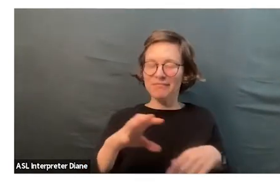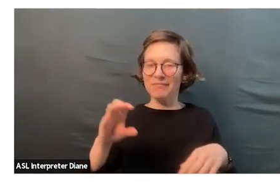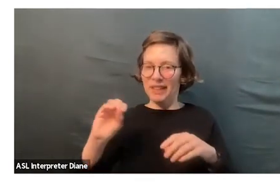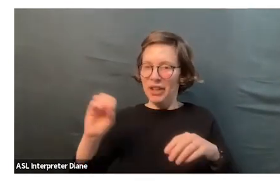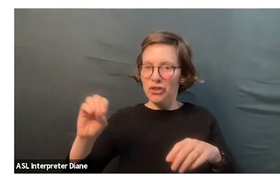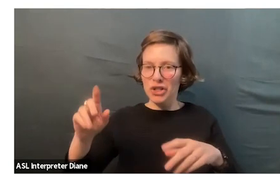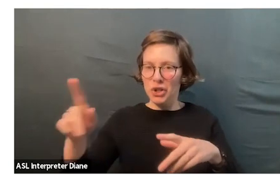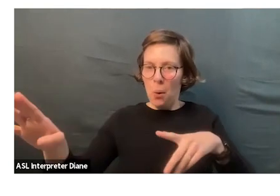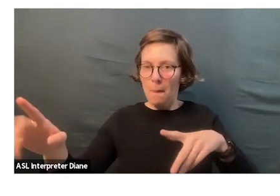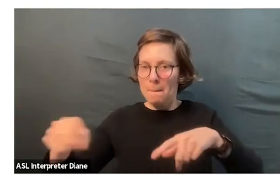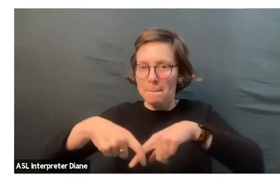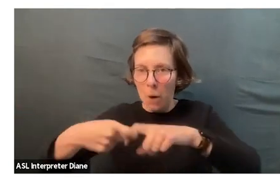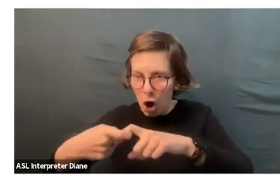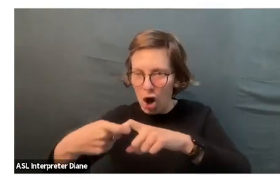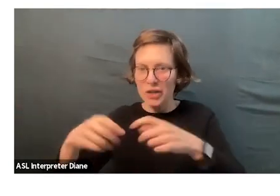some of the,